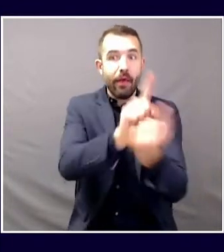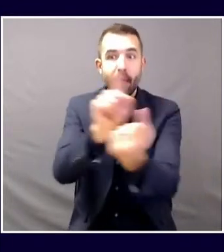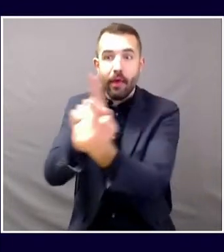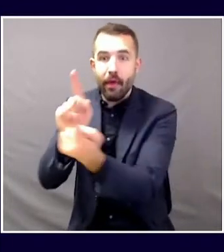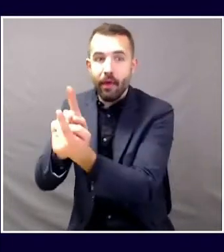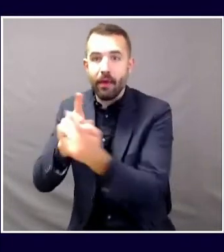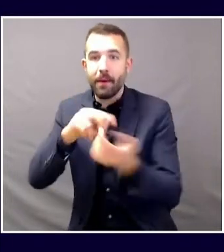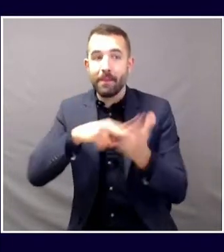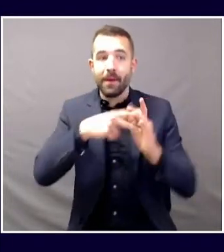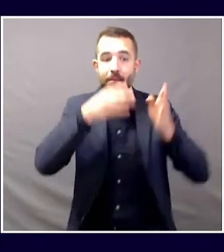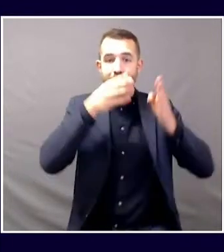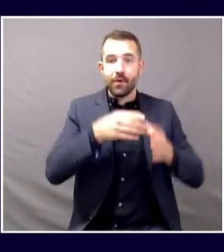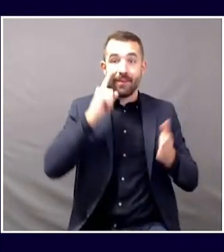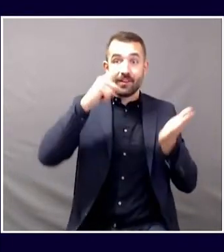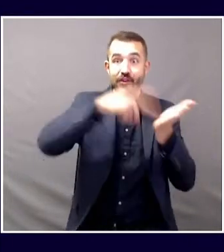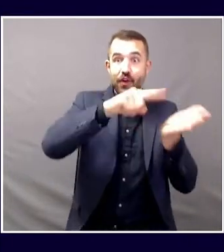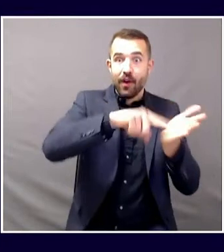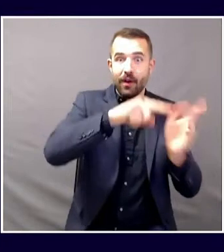recognition of the fact that